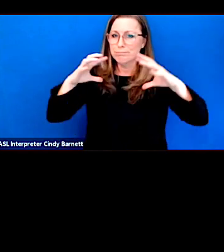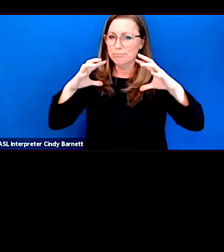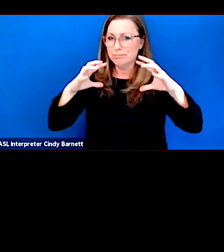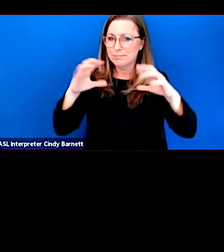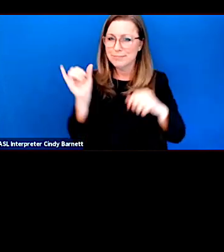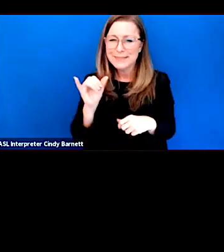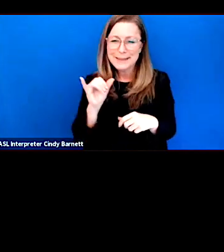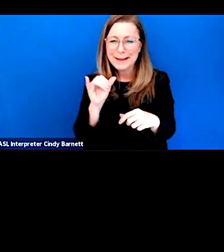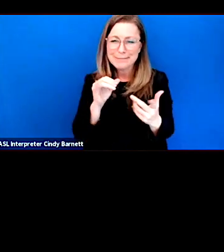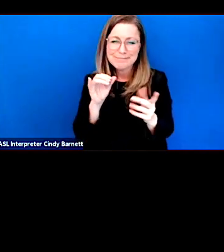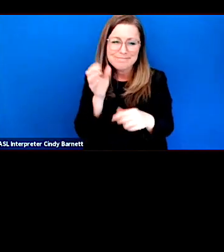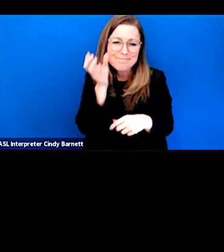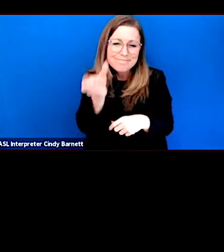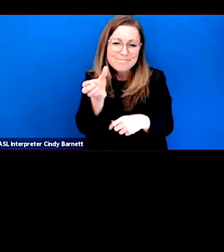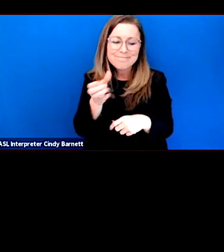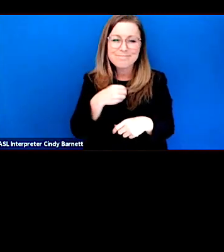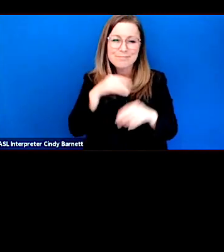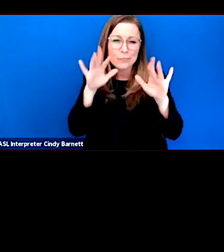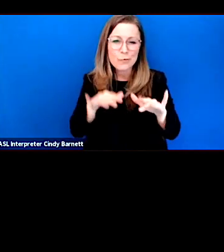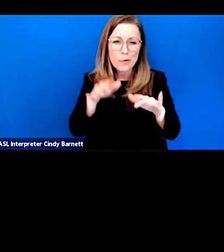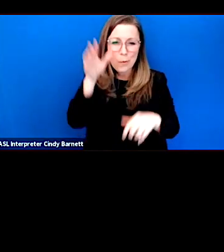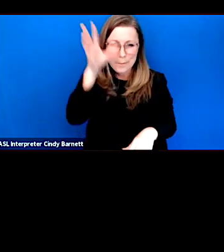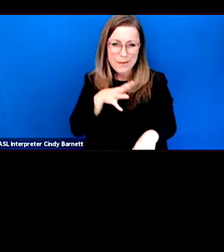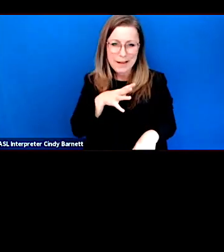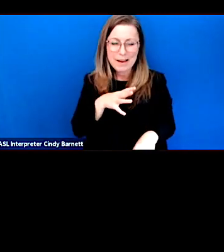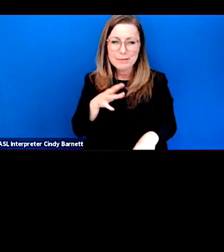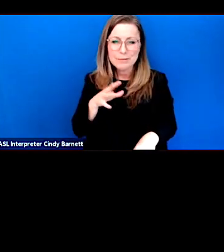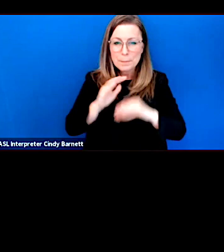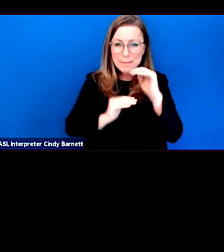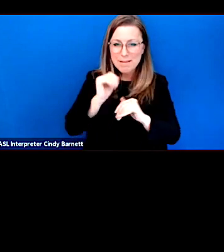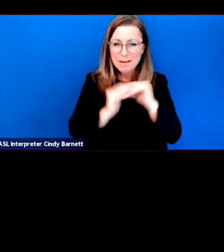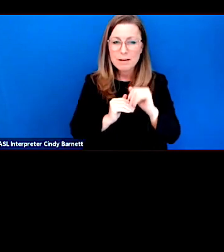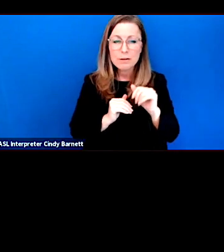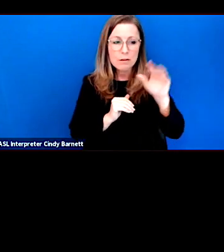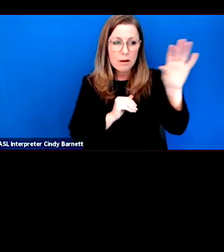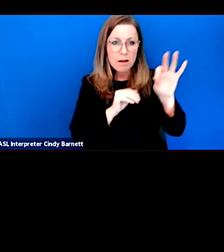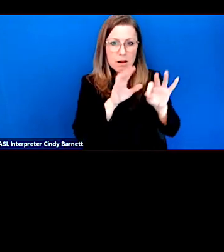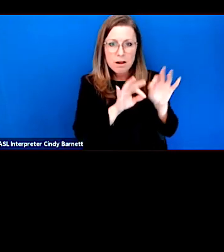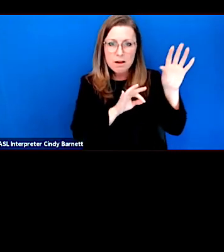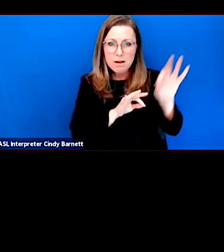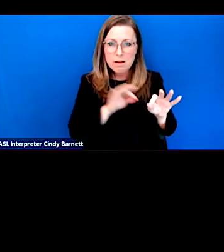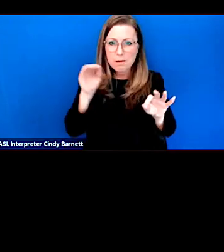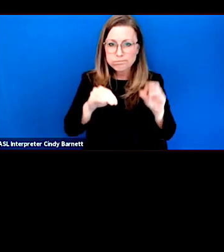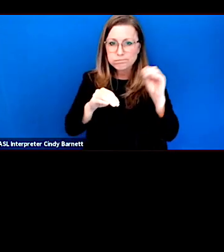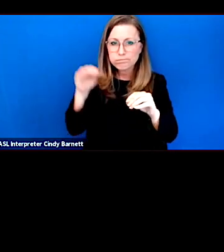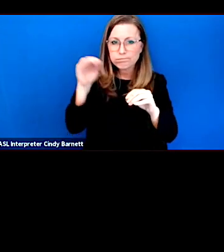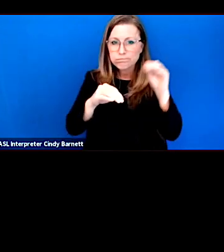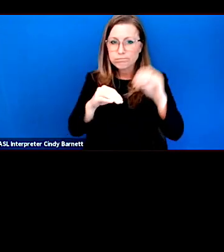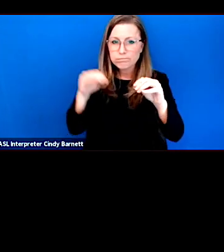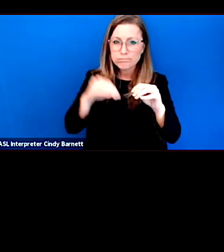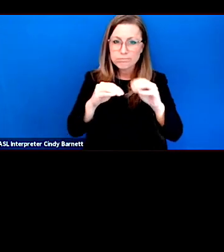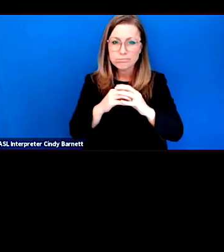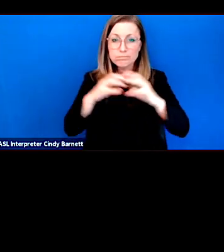snowballing helps us to identify pieces of literature that you may not currently have by utilizing the references of literature